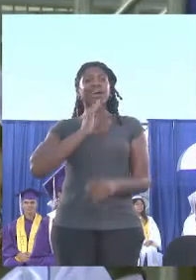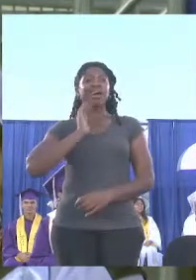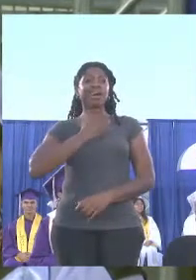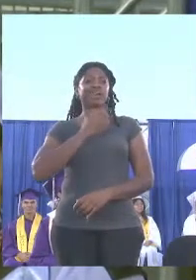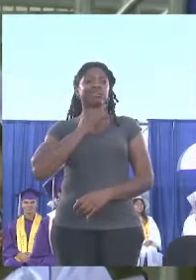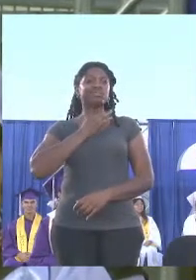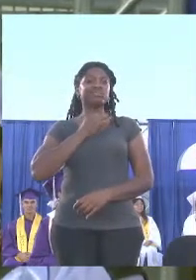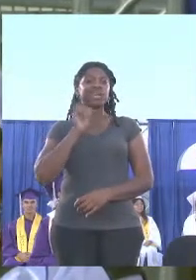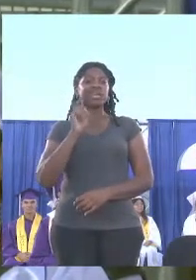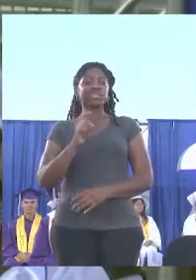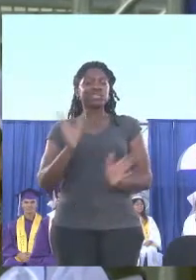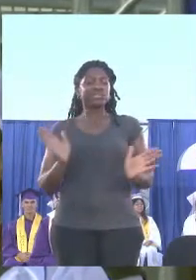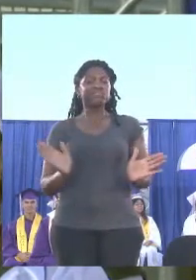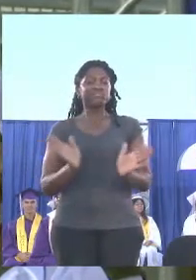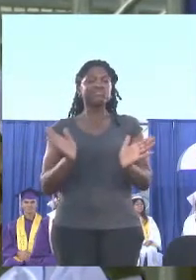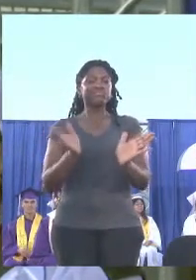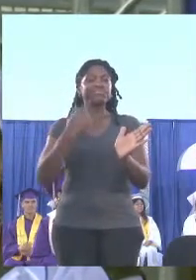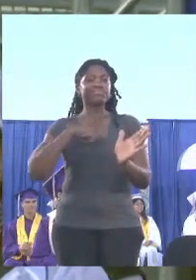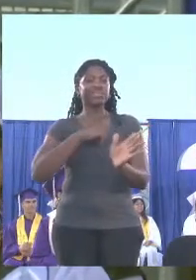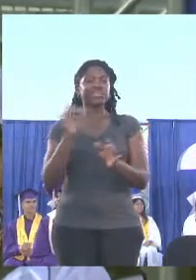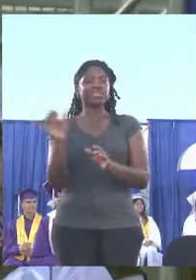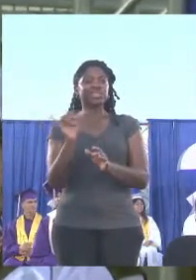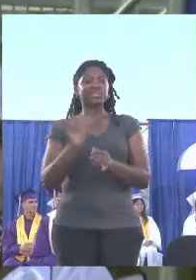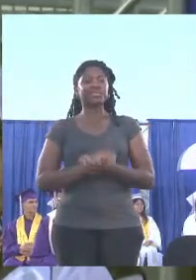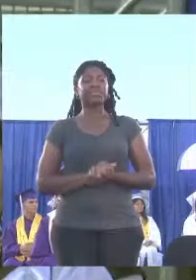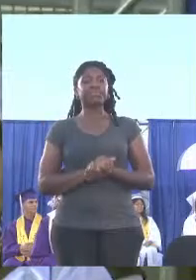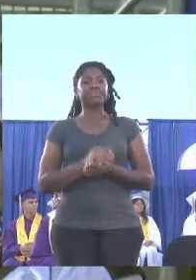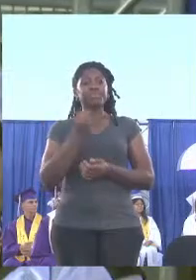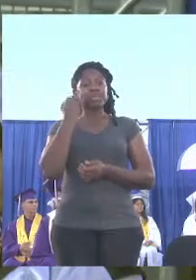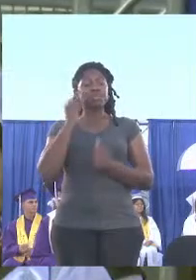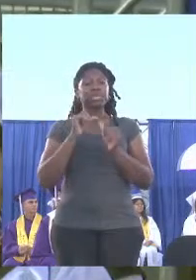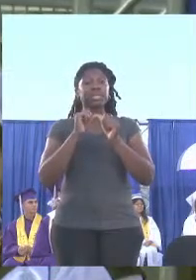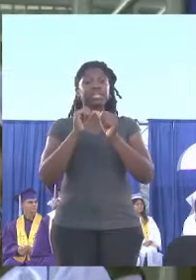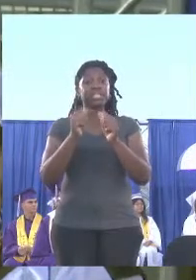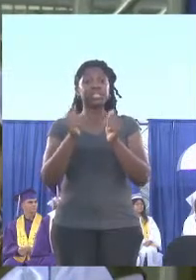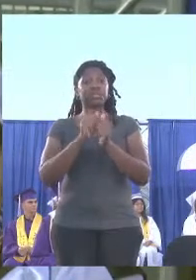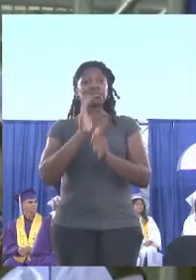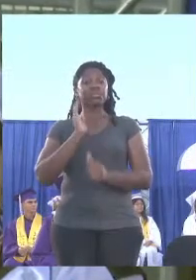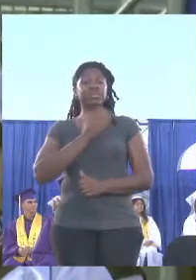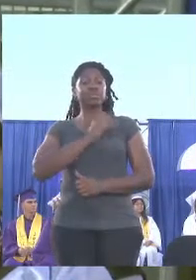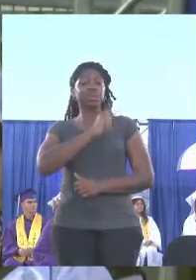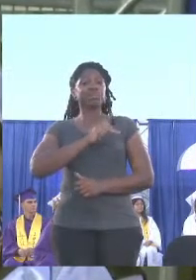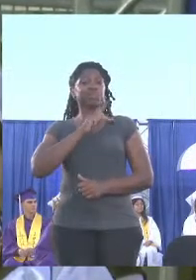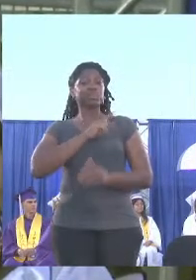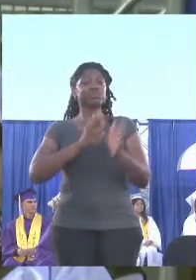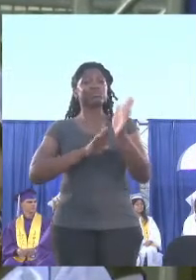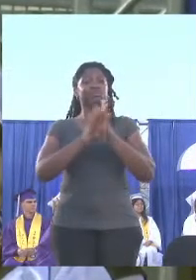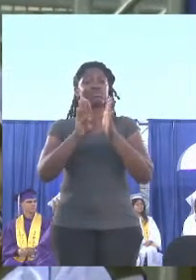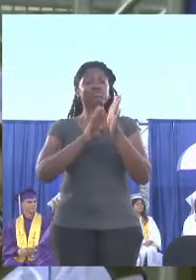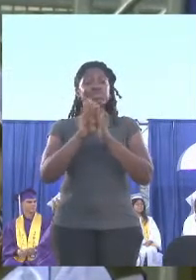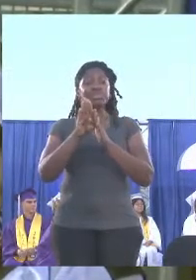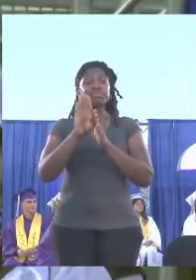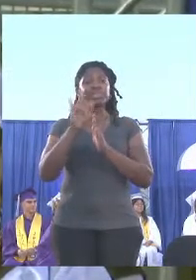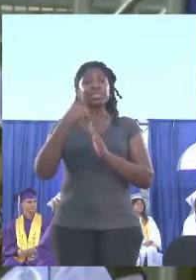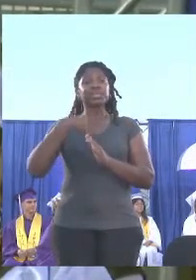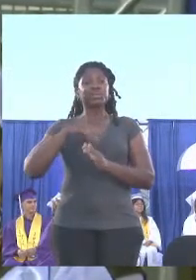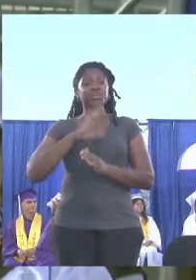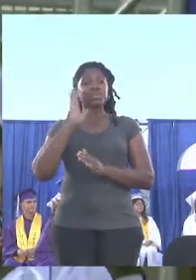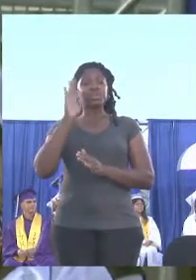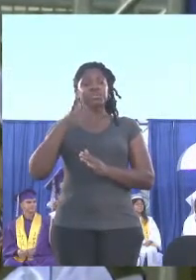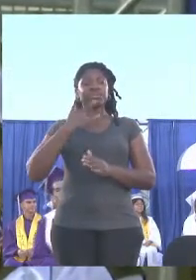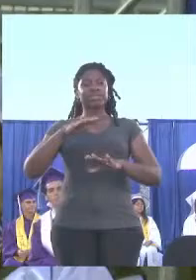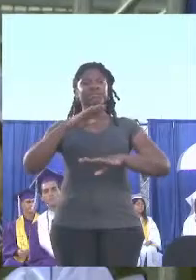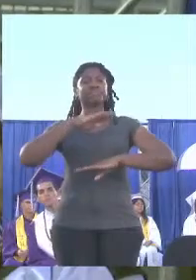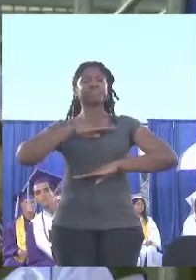for knowledge. It is through this unwavering commitment to personal growth and pursuit of our passions that we will find the fulfillment and